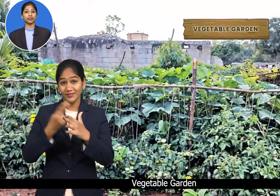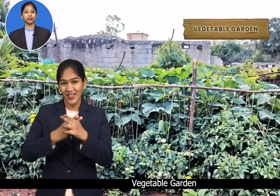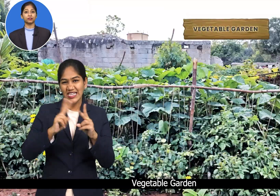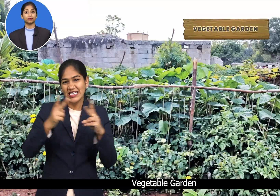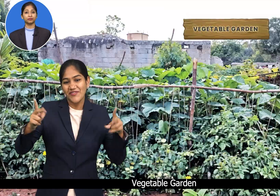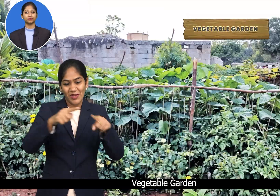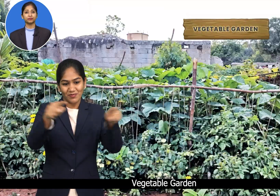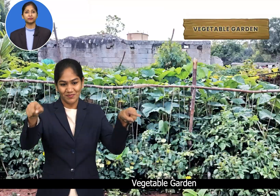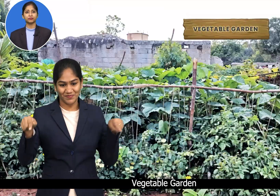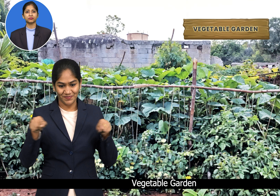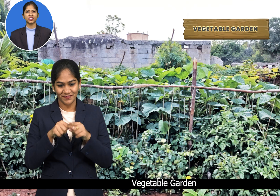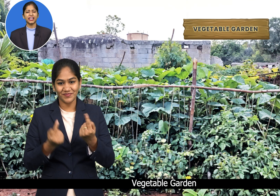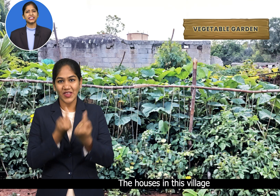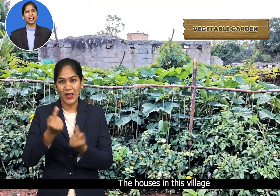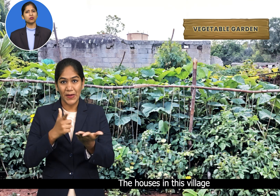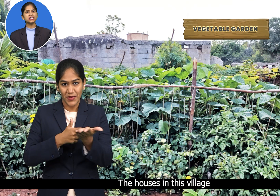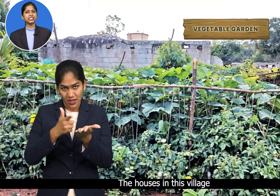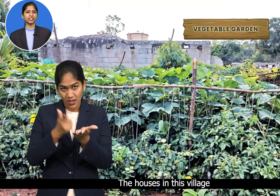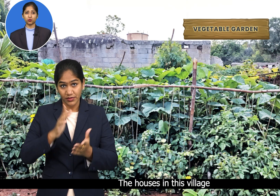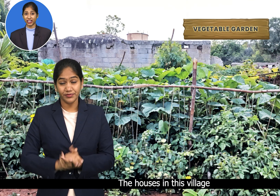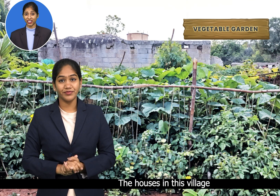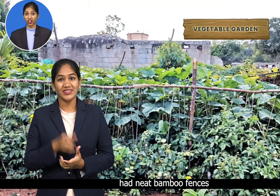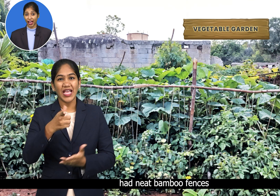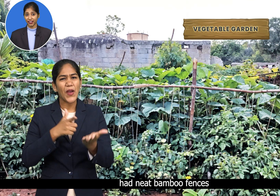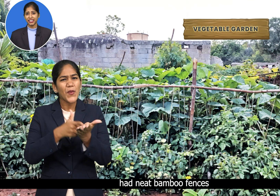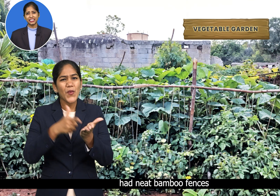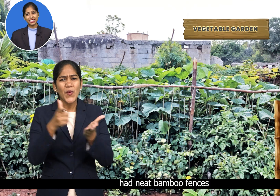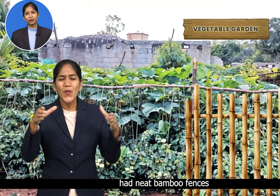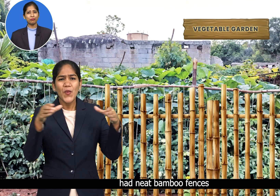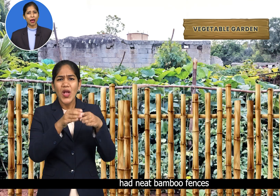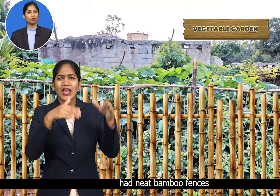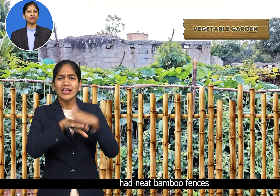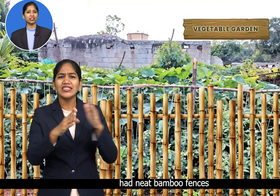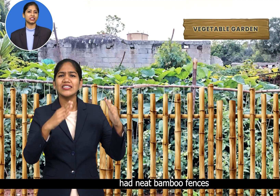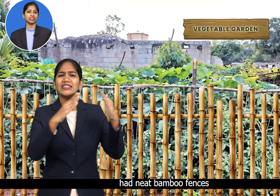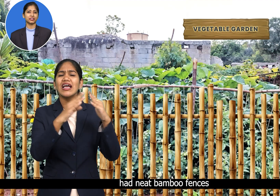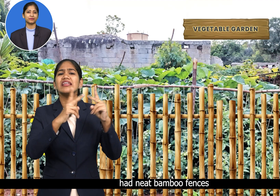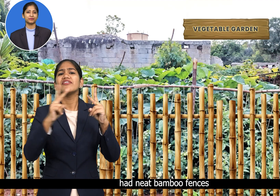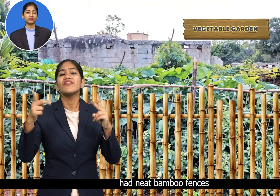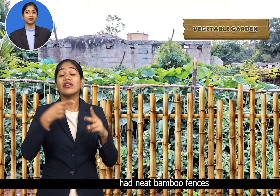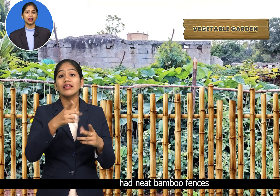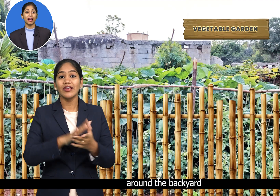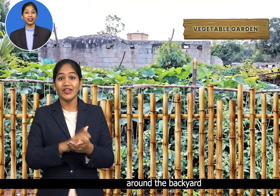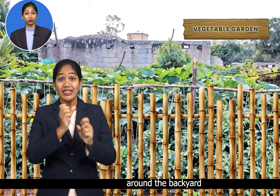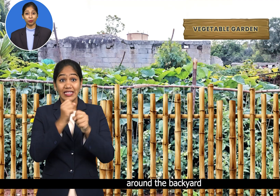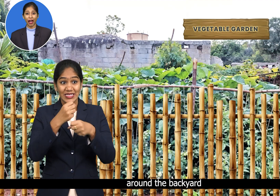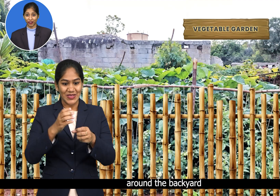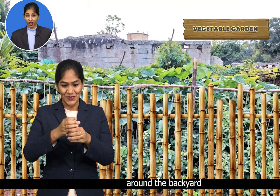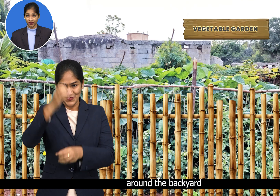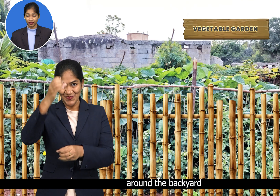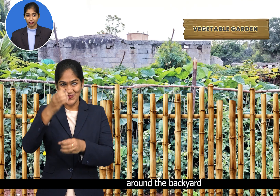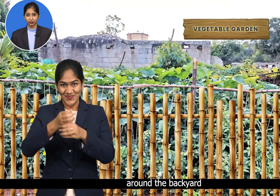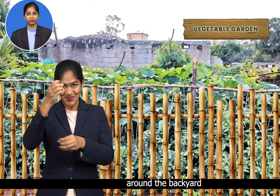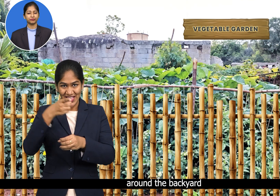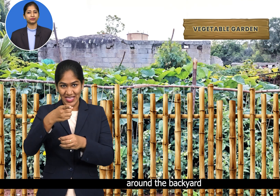Vegetable garden. The houses in this village had neat bamboo fences around the